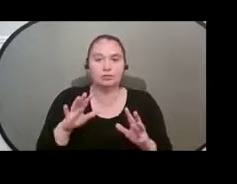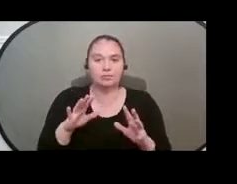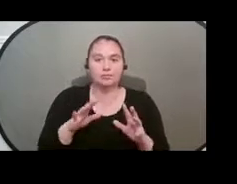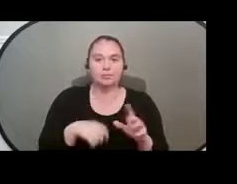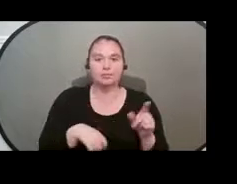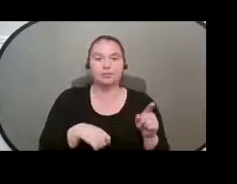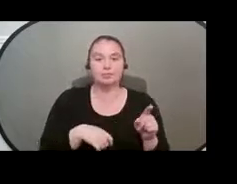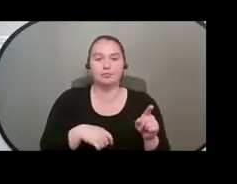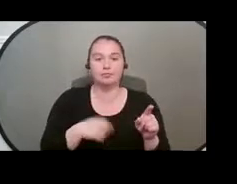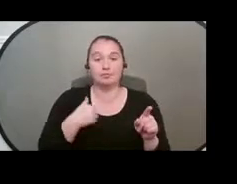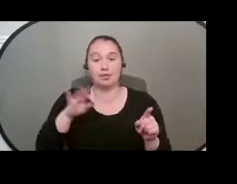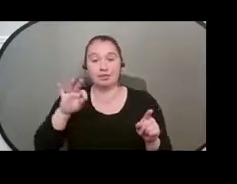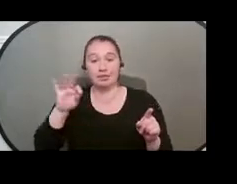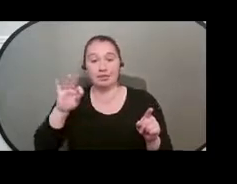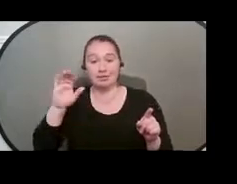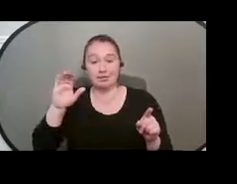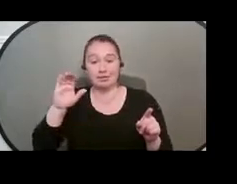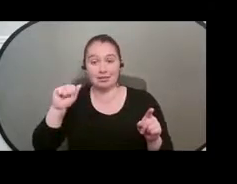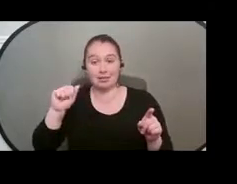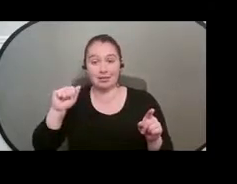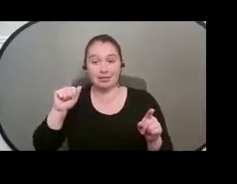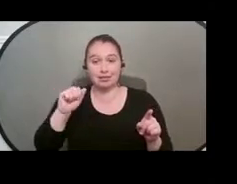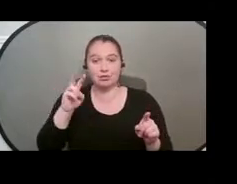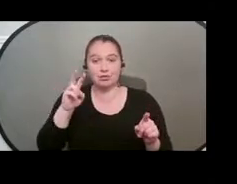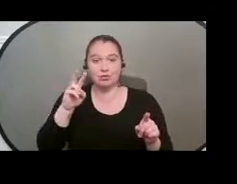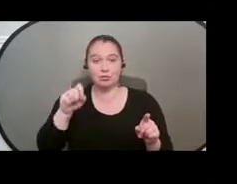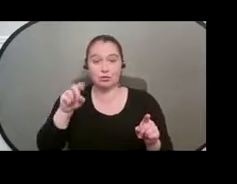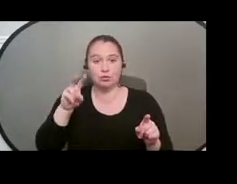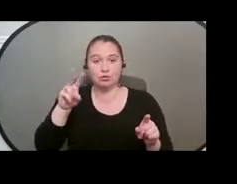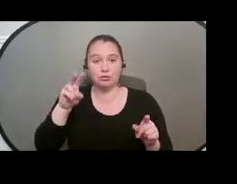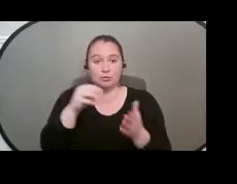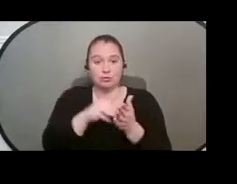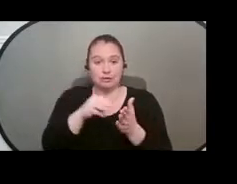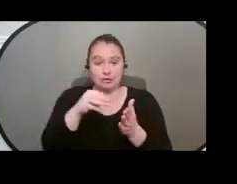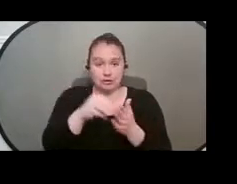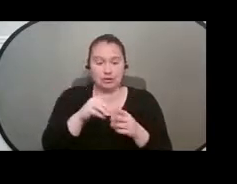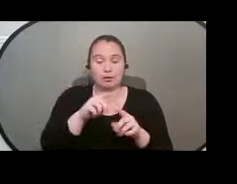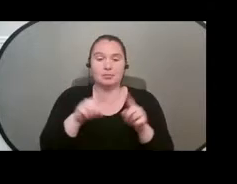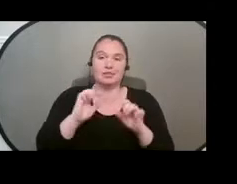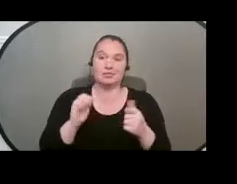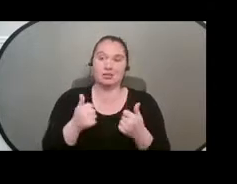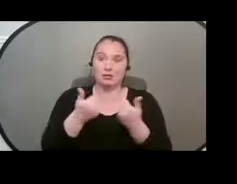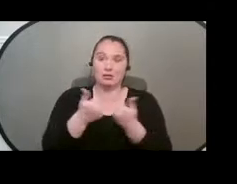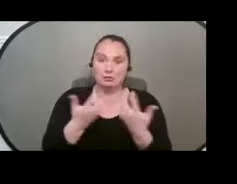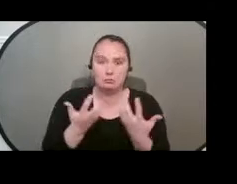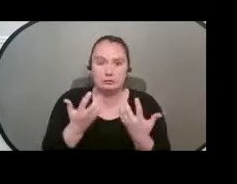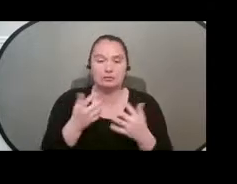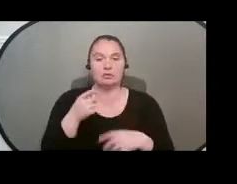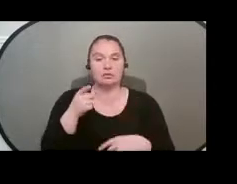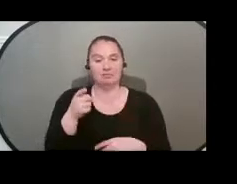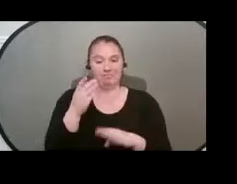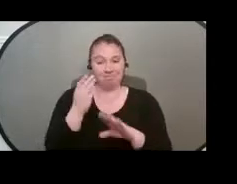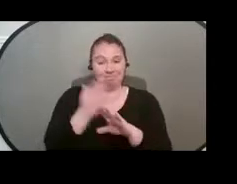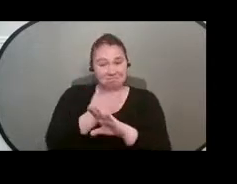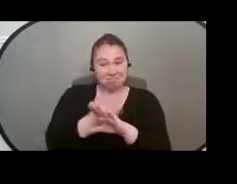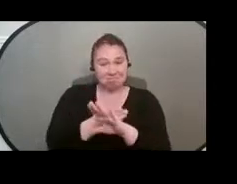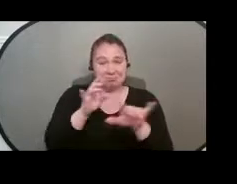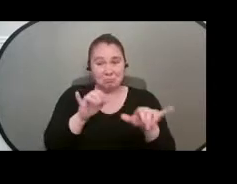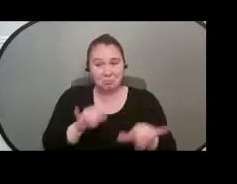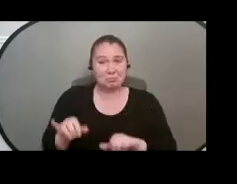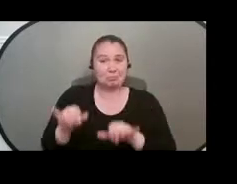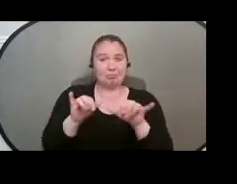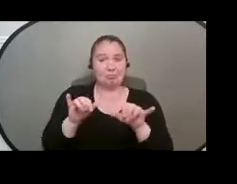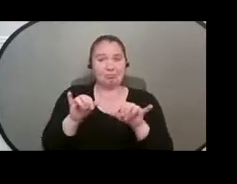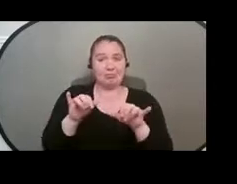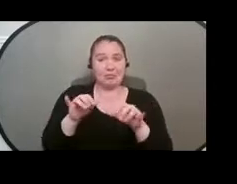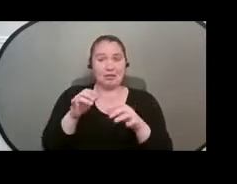FCA of 10.2 million, but ultimately the challenge to be able to bring this up to a modern facility is pretty